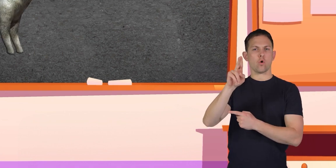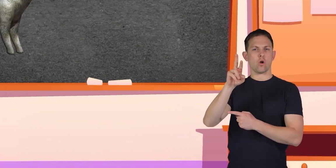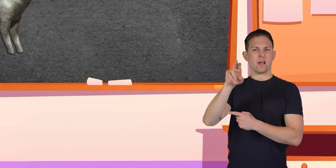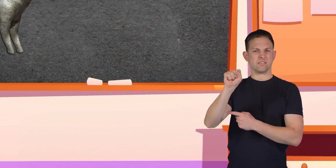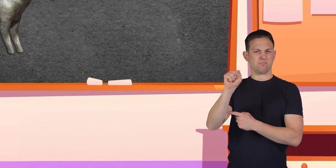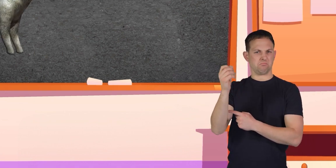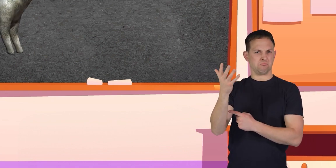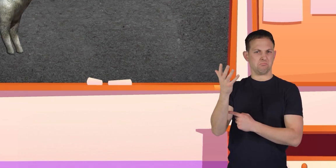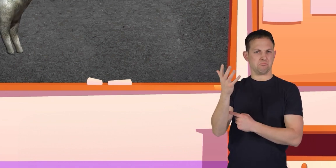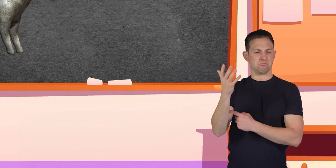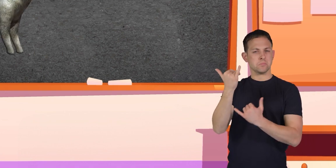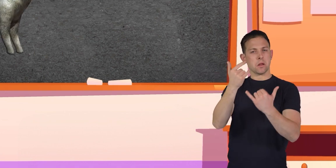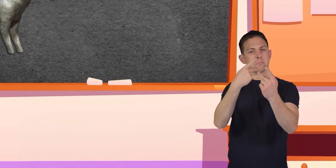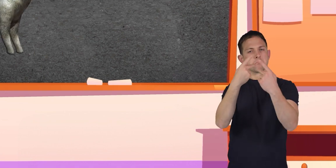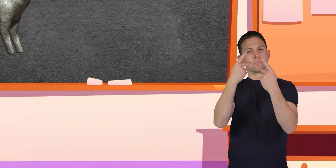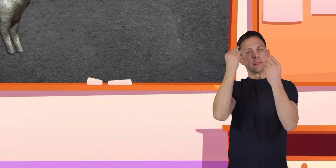Brontosaurus?